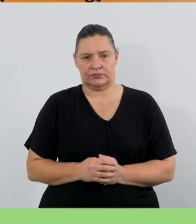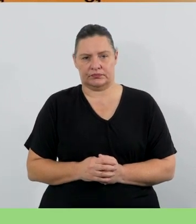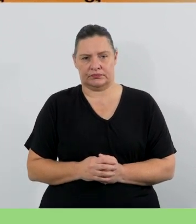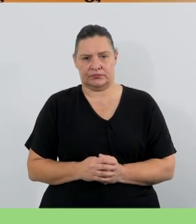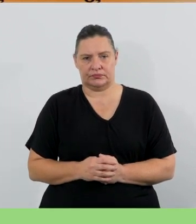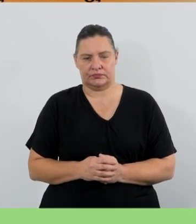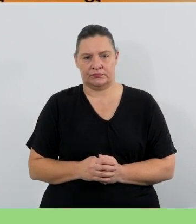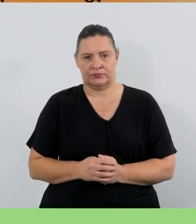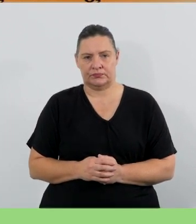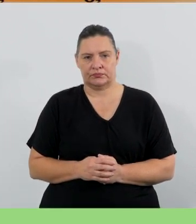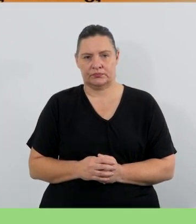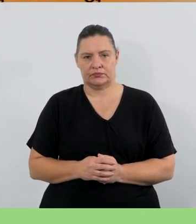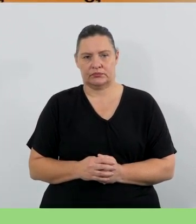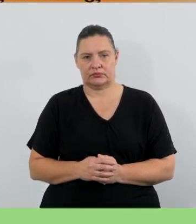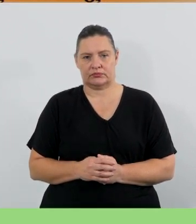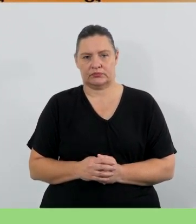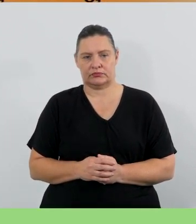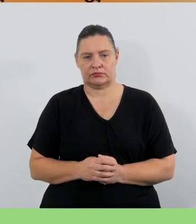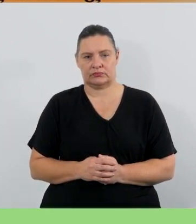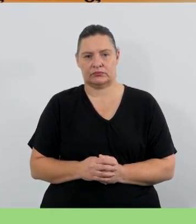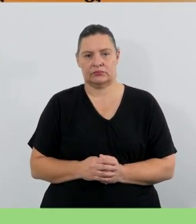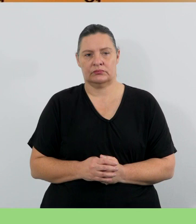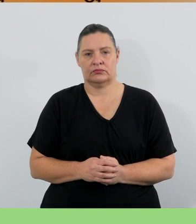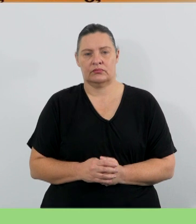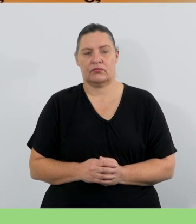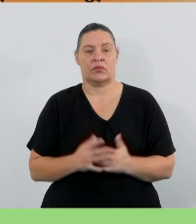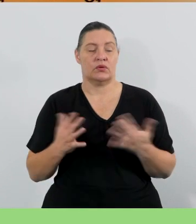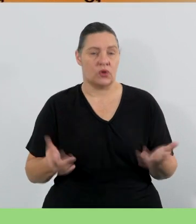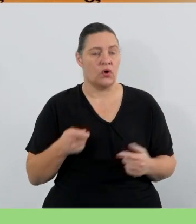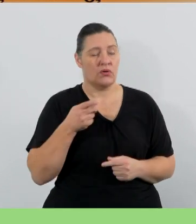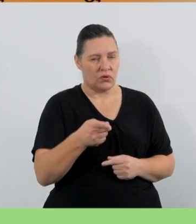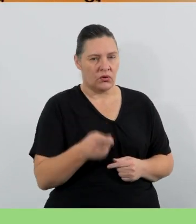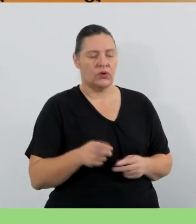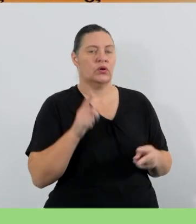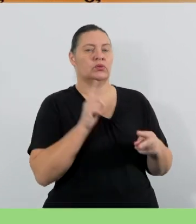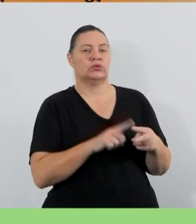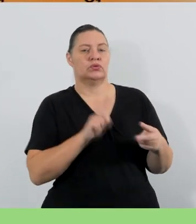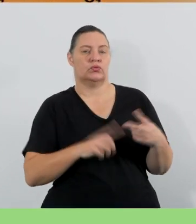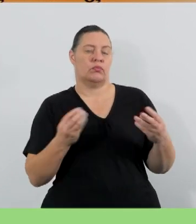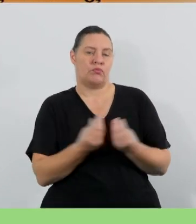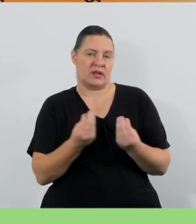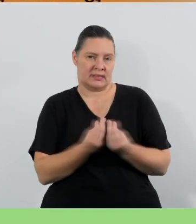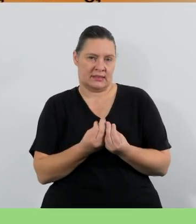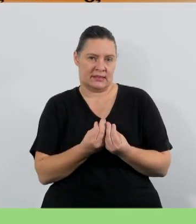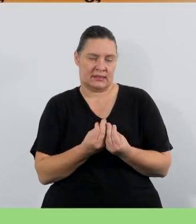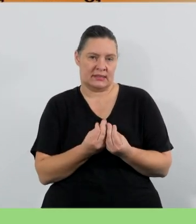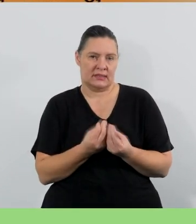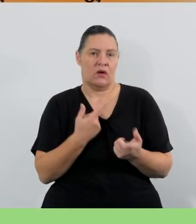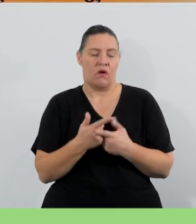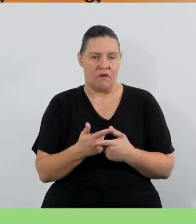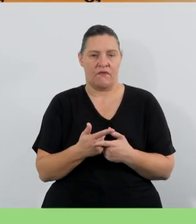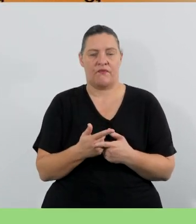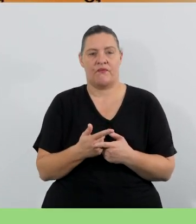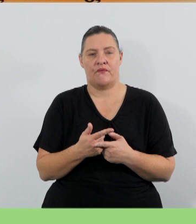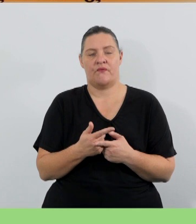glucose, which is not here. So we are going to put the glucose here. So these are the two products of